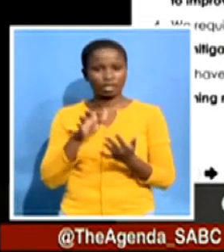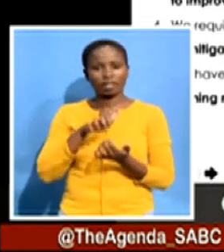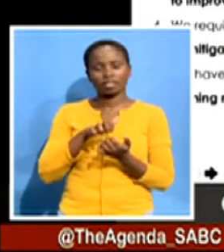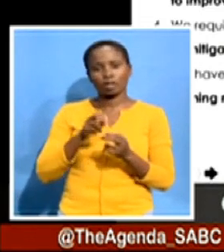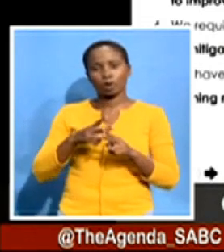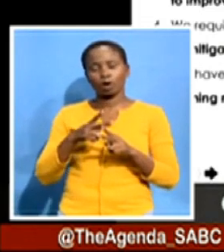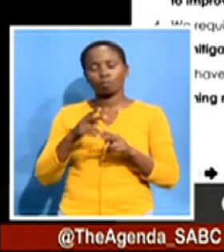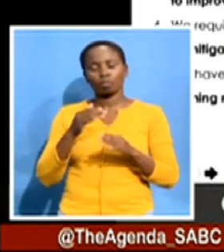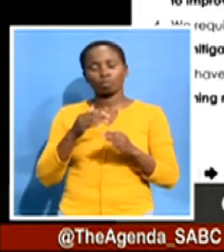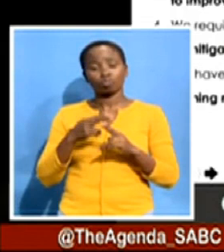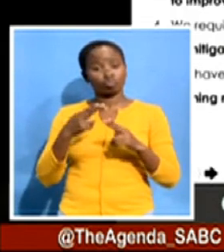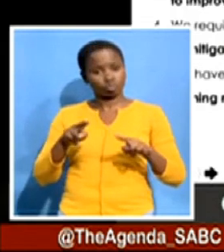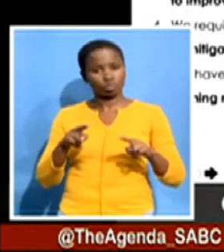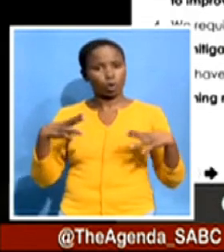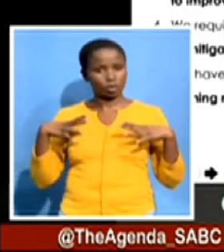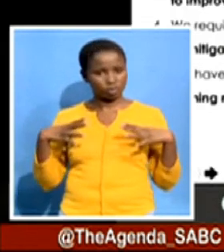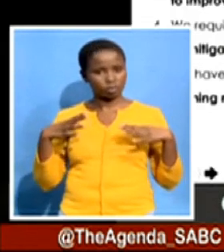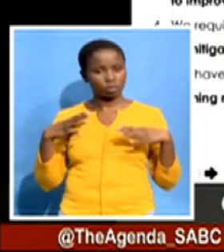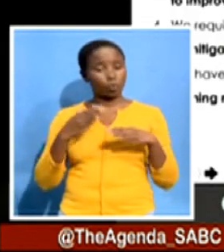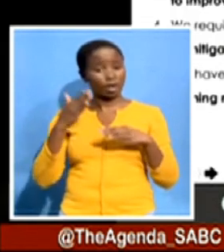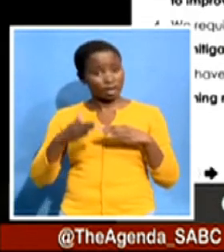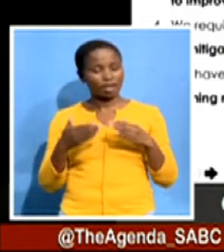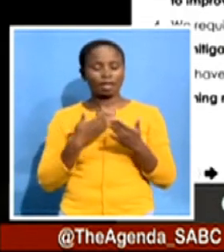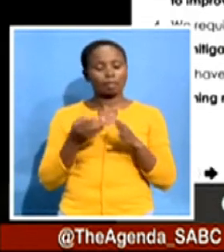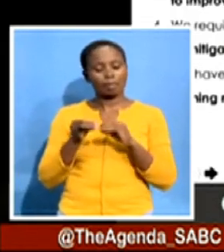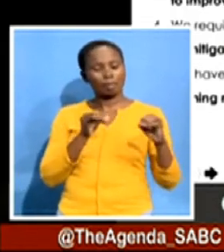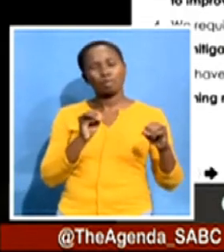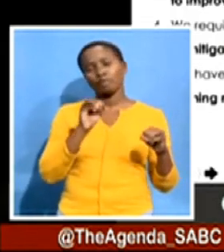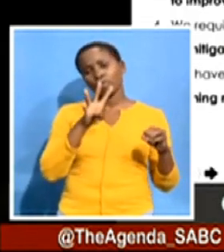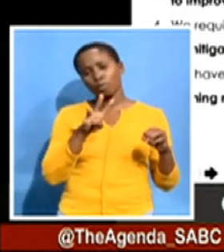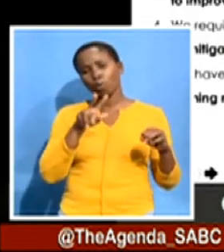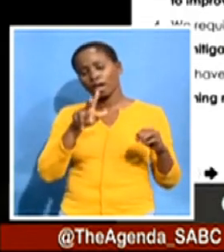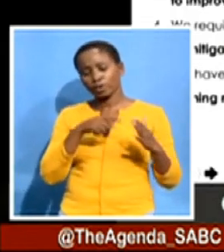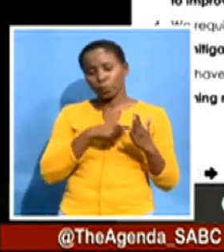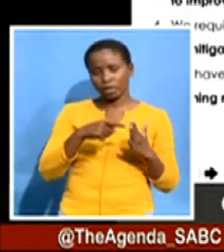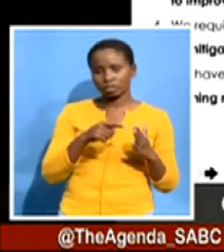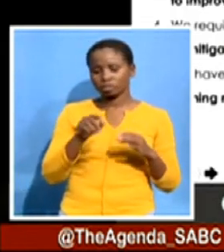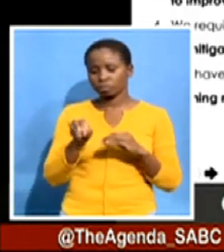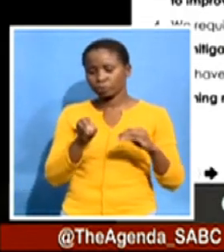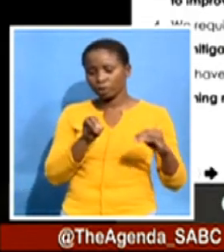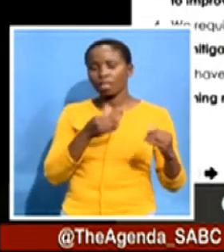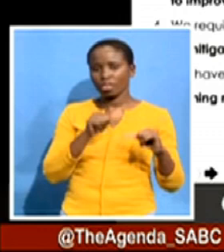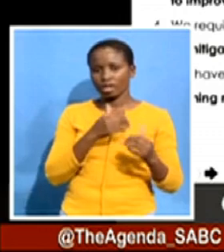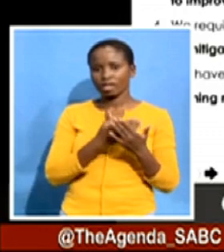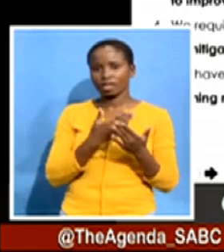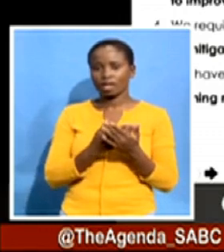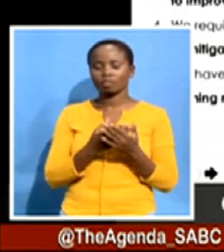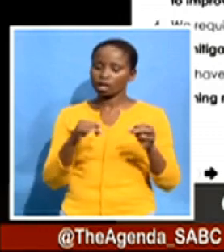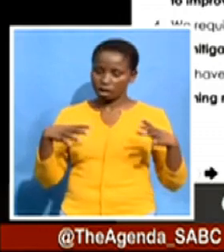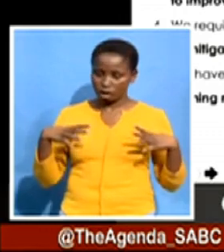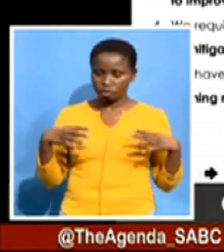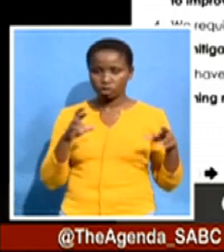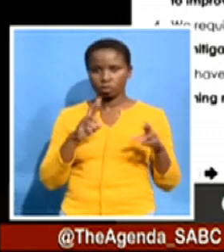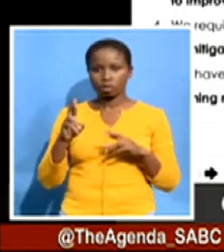least 4 to 8 weeks so that we can delay the third wave. We have reflected on our experience, so we've got